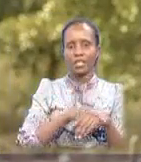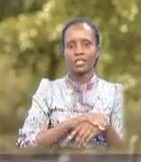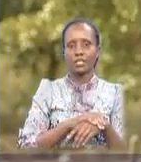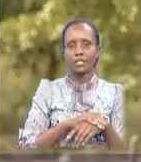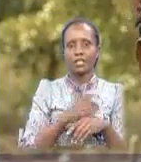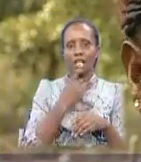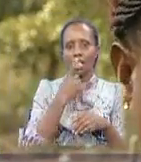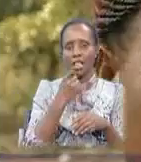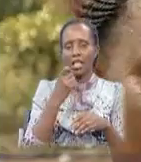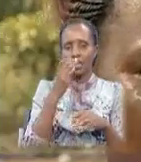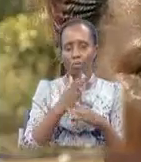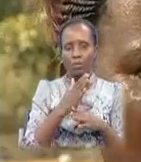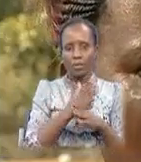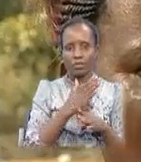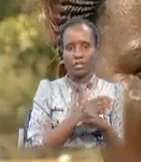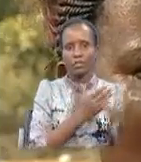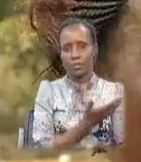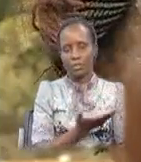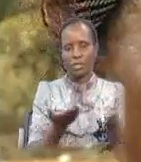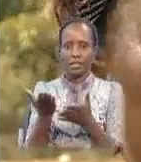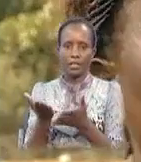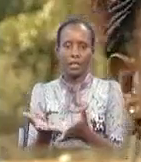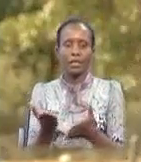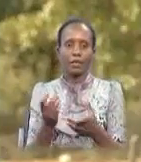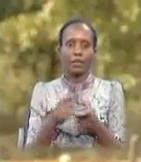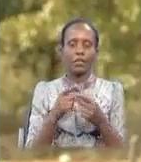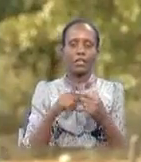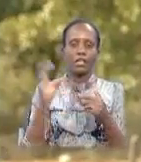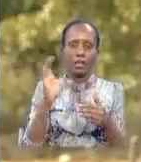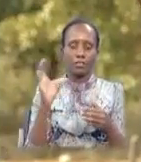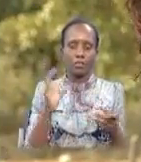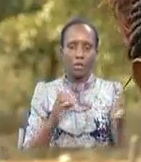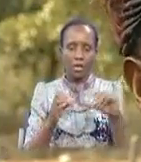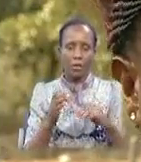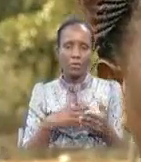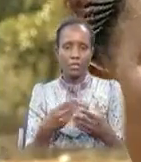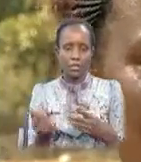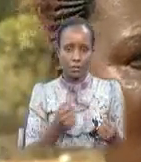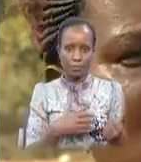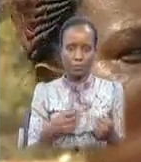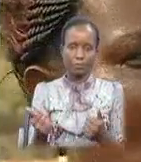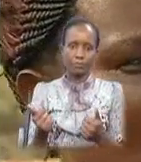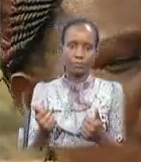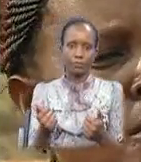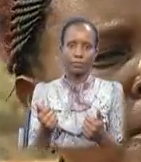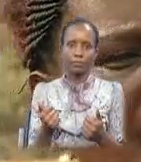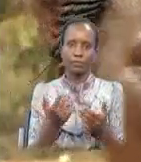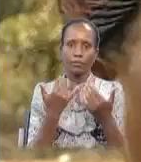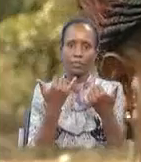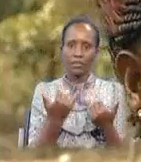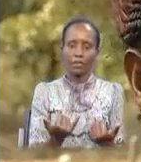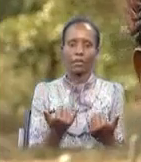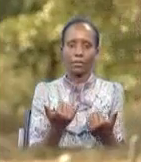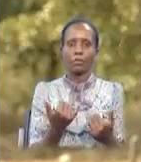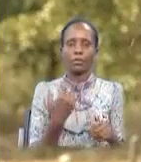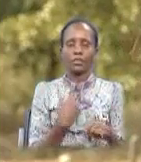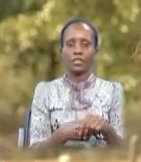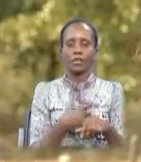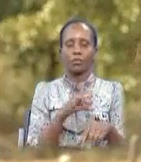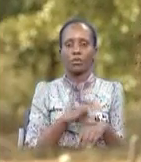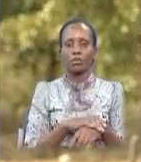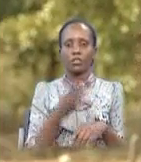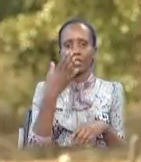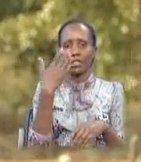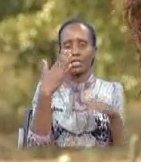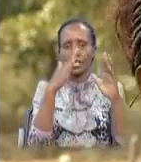tomatoes tulete huku, wateja wakuja watuzie. Na sasa si unaona wakati tumepata